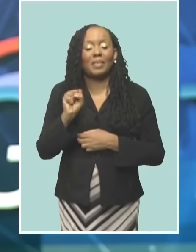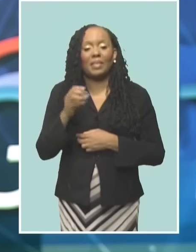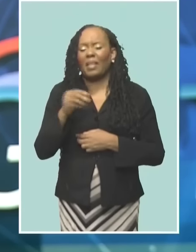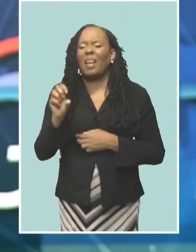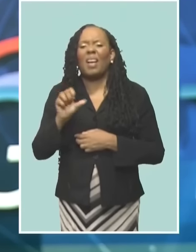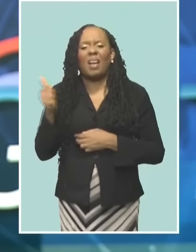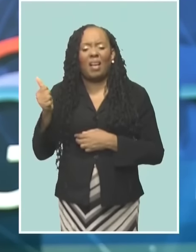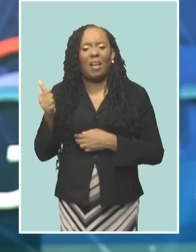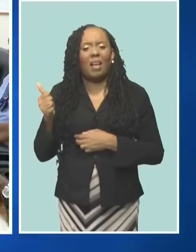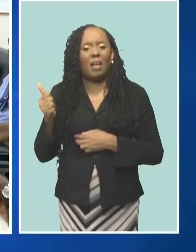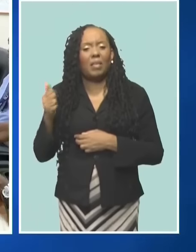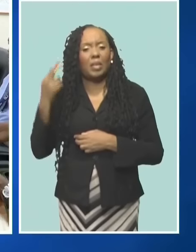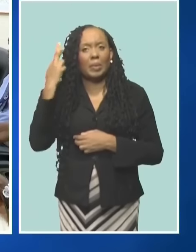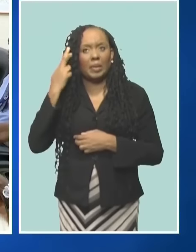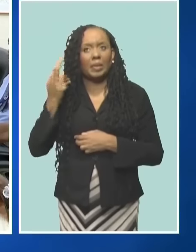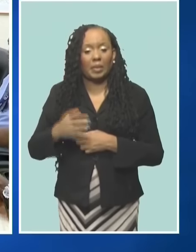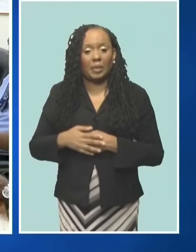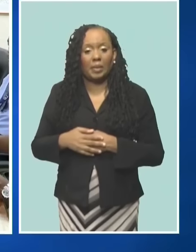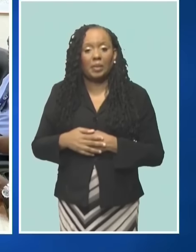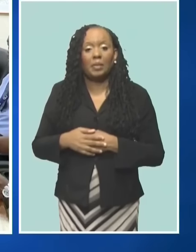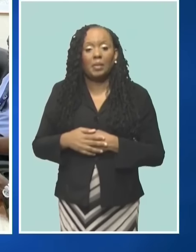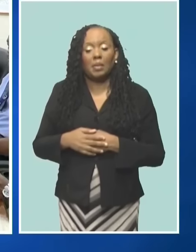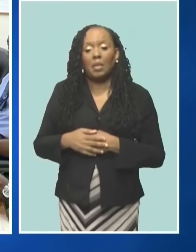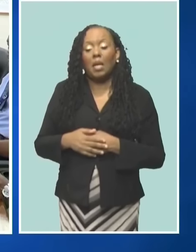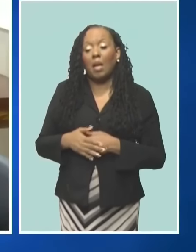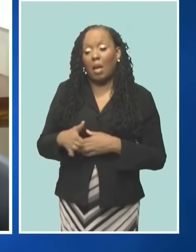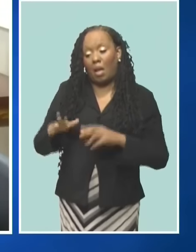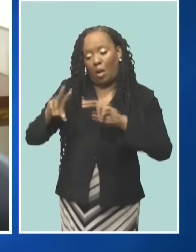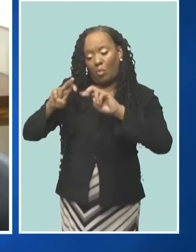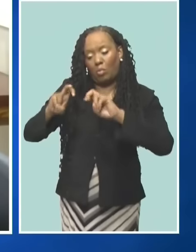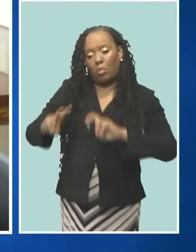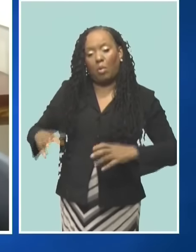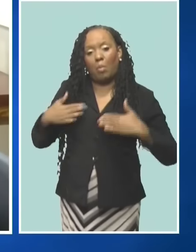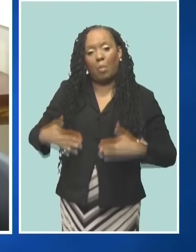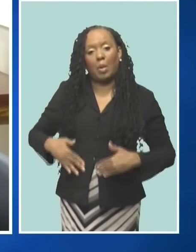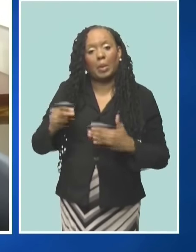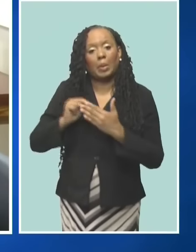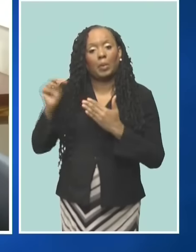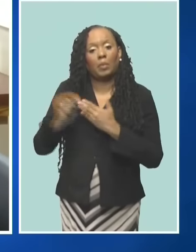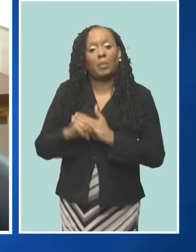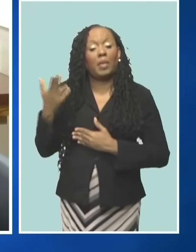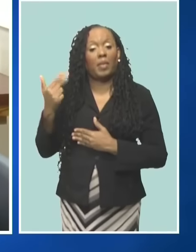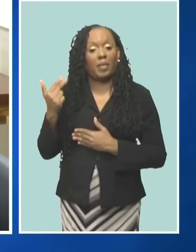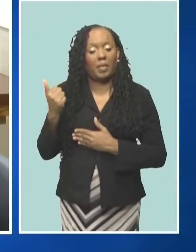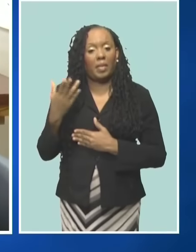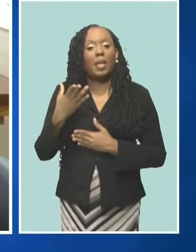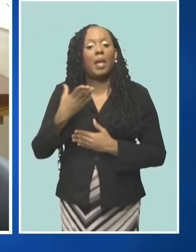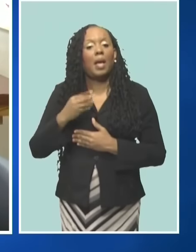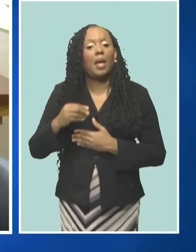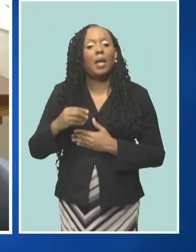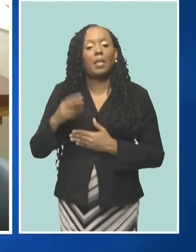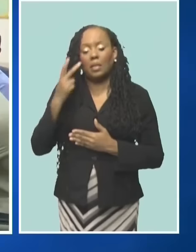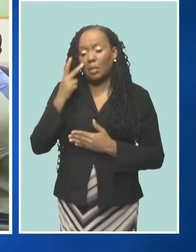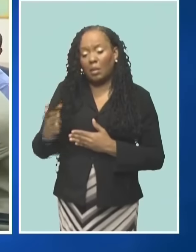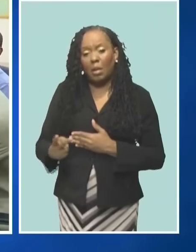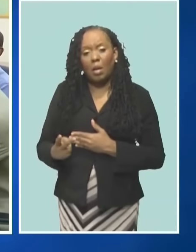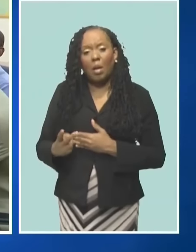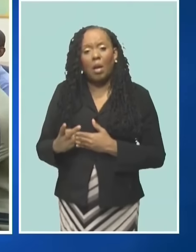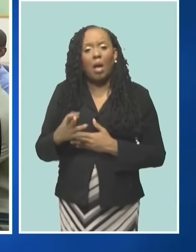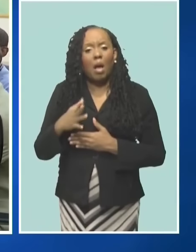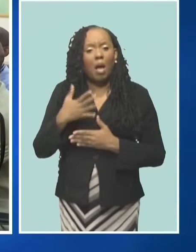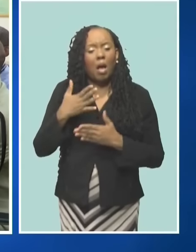of Police Richard Boyce says a post-mortem was performed on November 13th and a government pathologist found a swollen groin